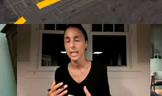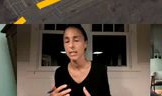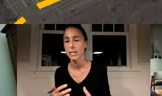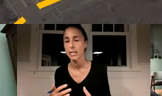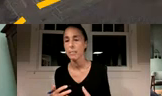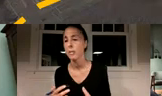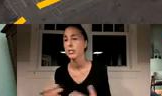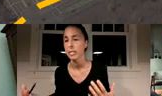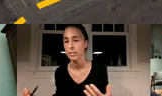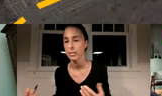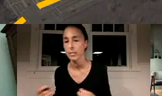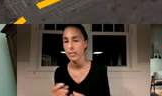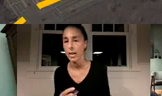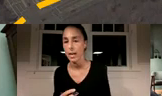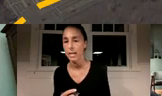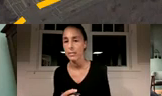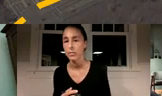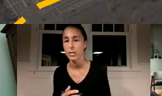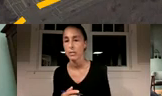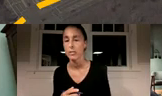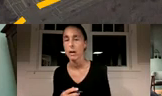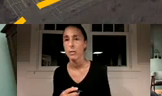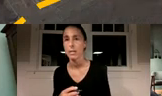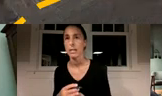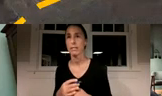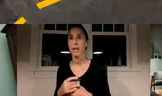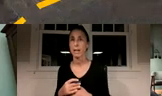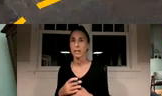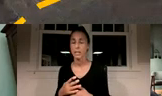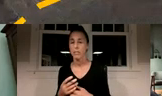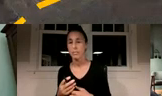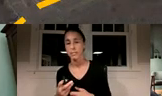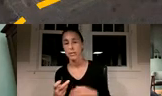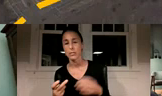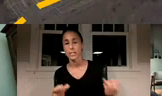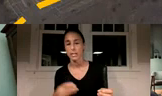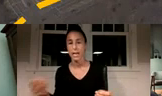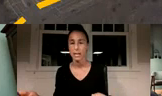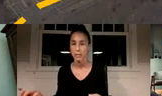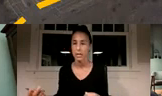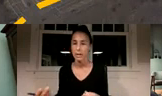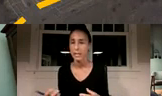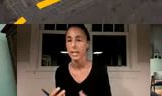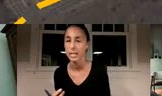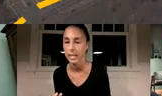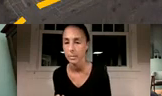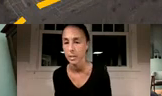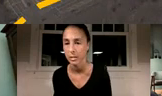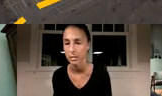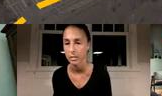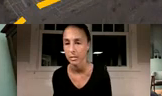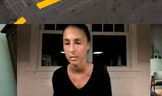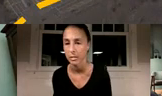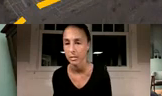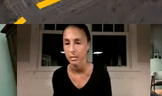generally, they're not mutually exclusive. I think it's, you know, it's not one of the things that, you know, if it goes here, it can't go there. I think you got to